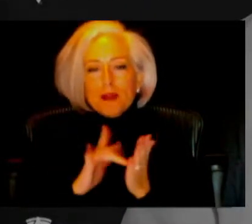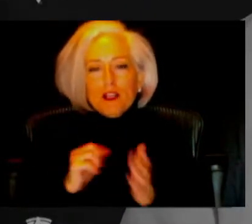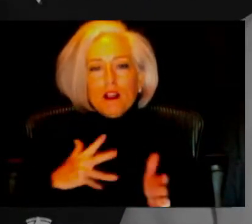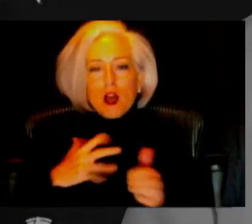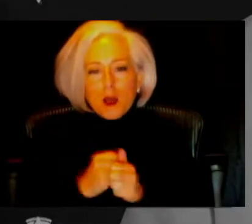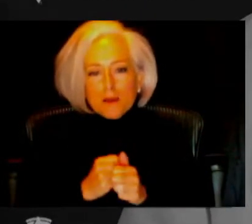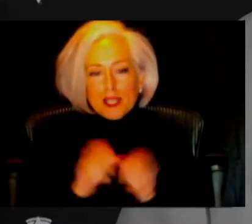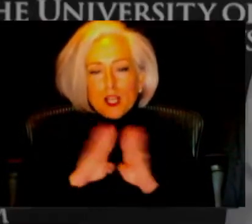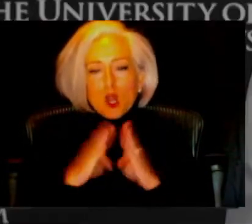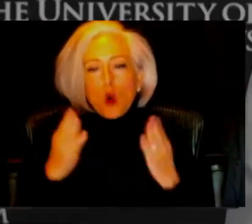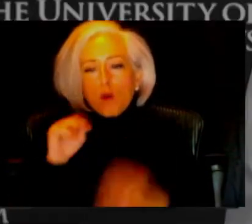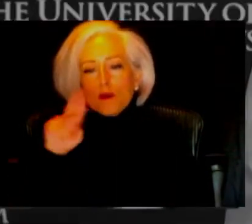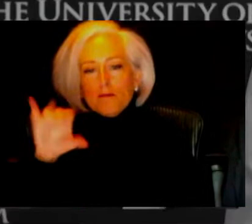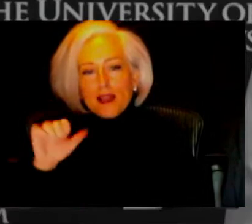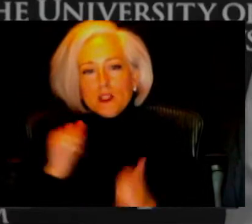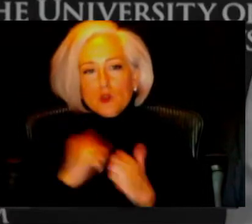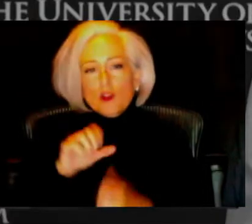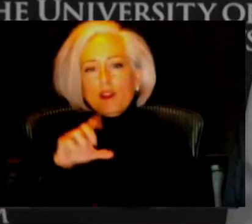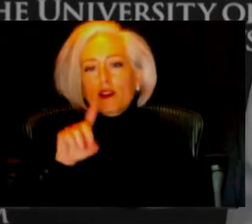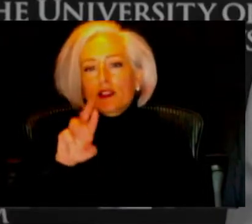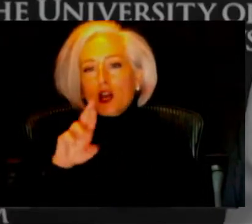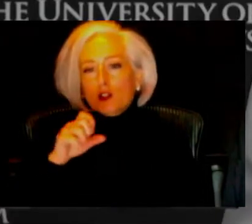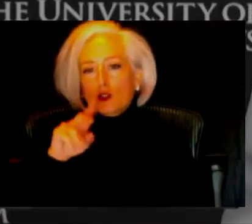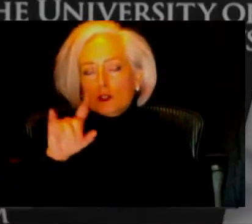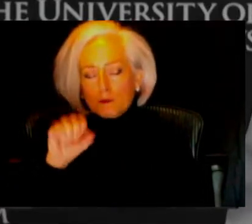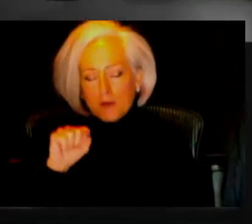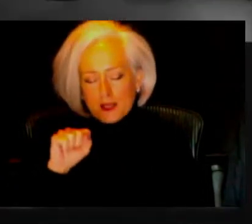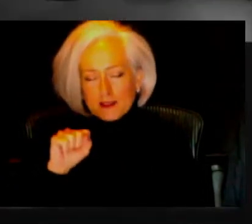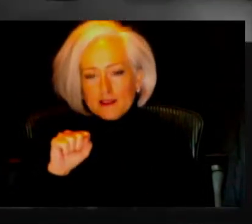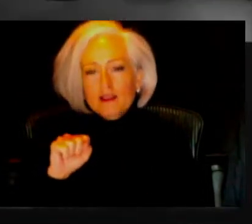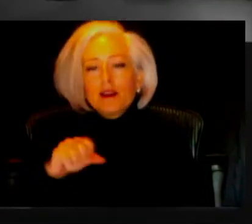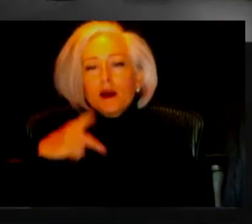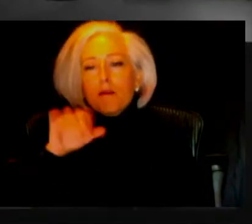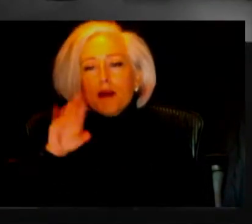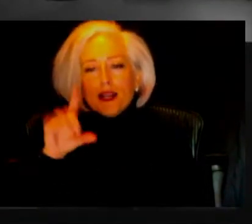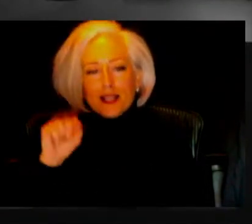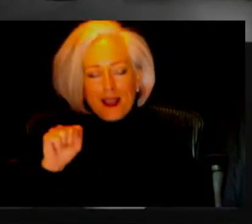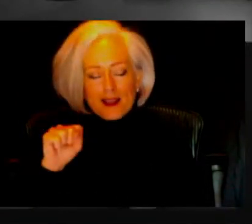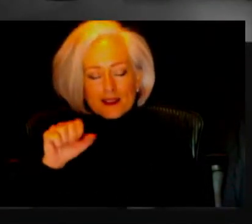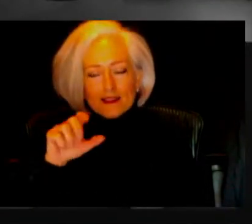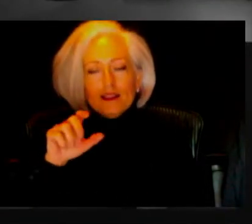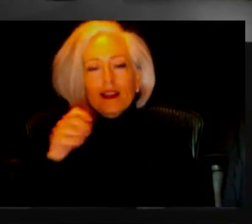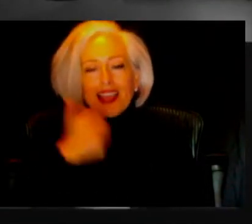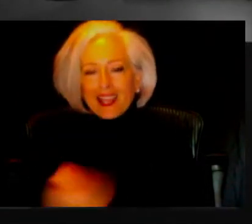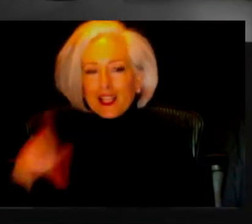with Dr. Stites podcasts. Now everywhere podcasts are available.